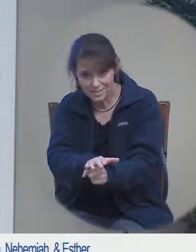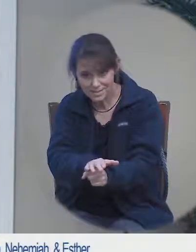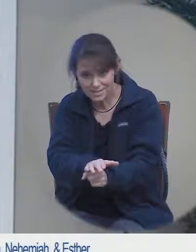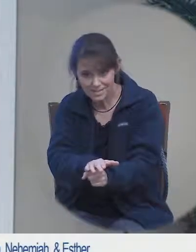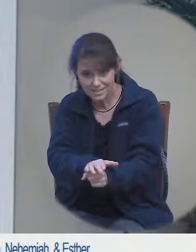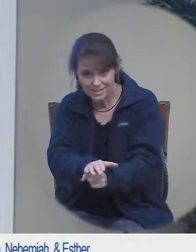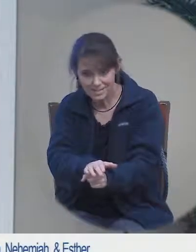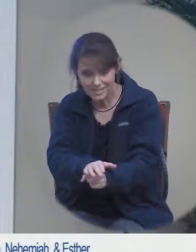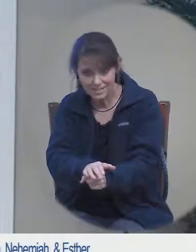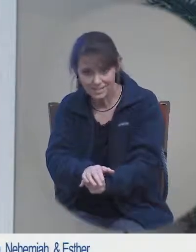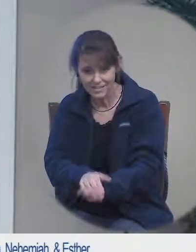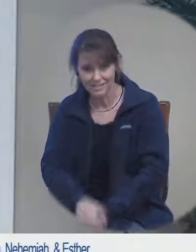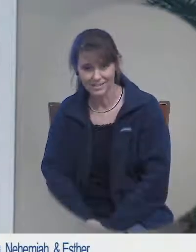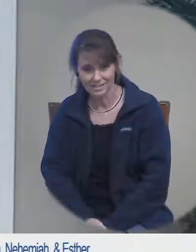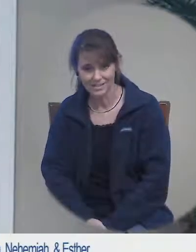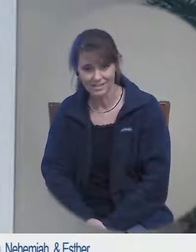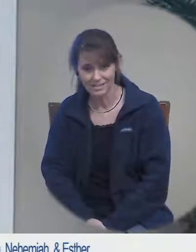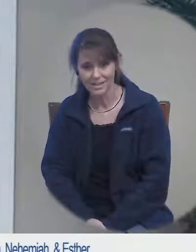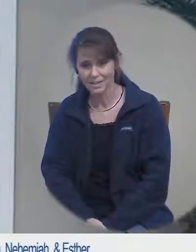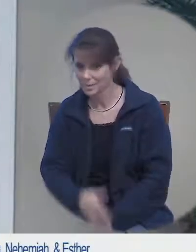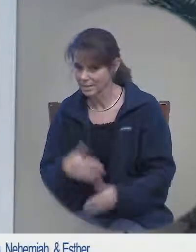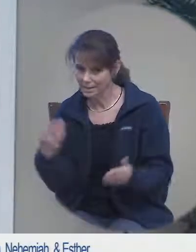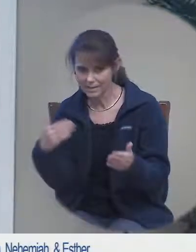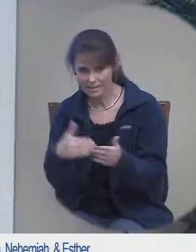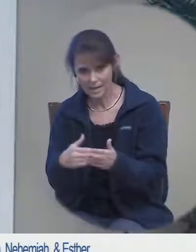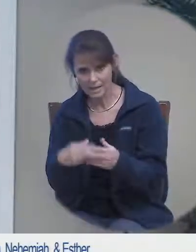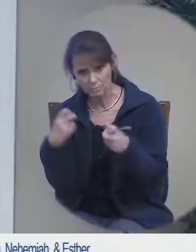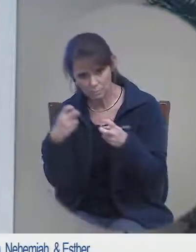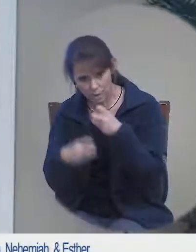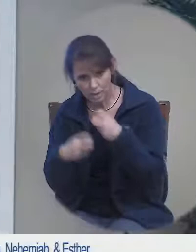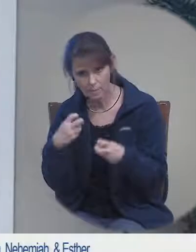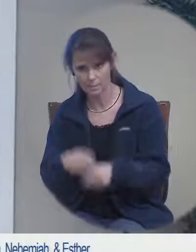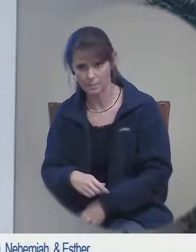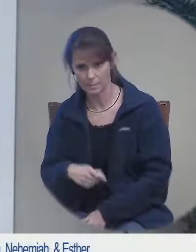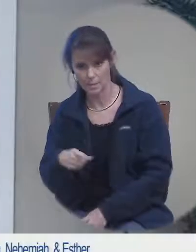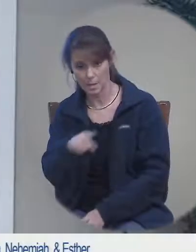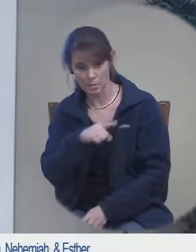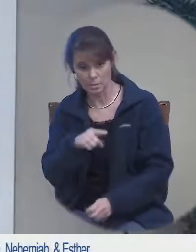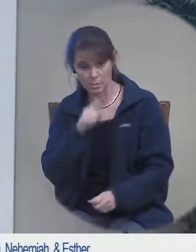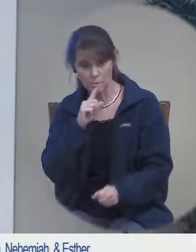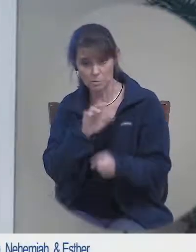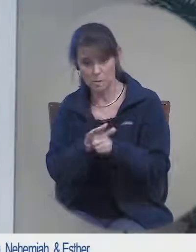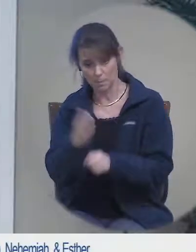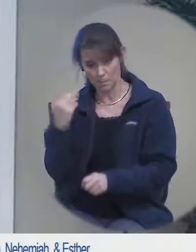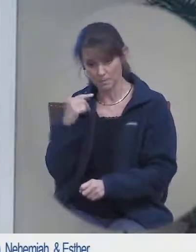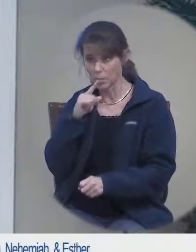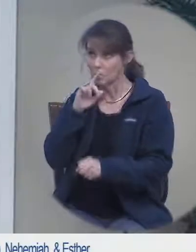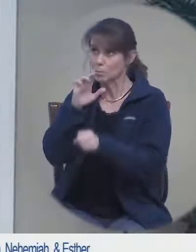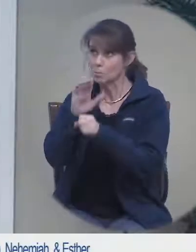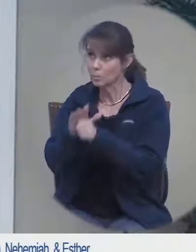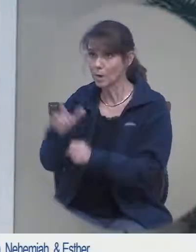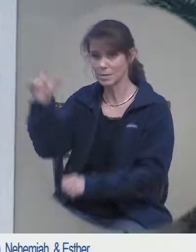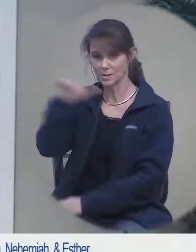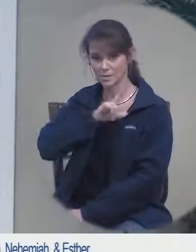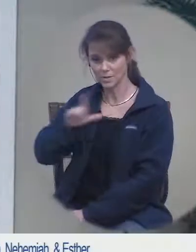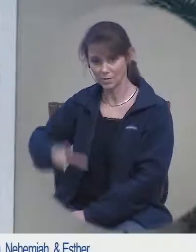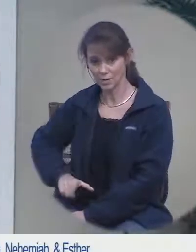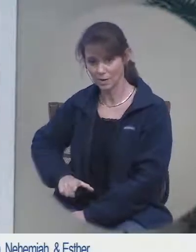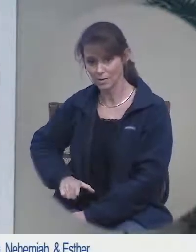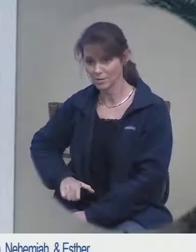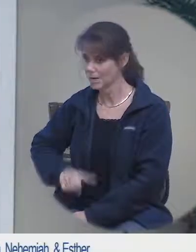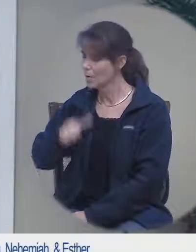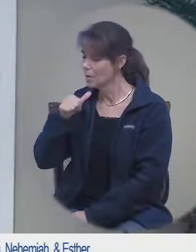been a persistent problem with the people, and those people had made a solemn declaration to the Lord, we're not going to do